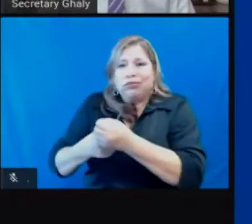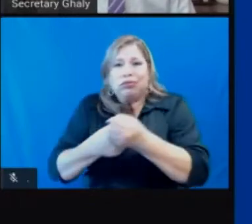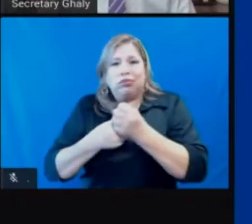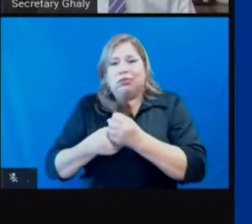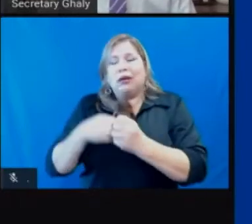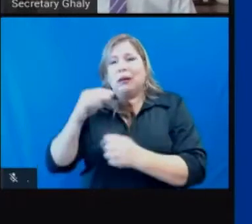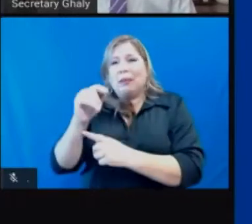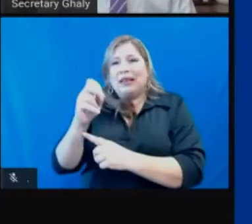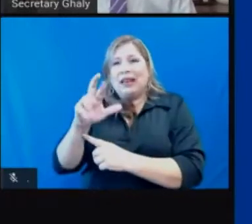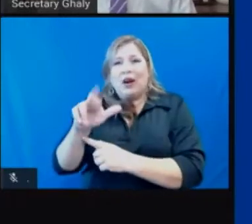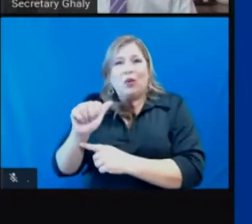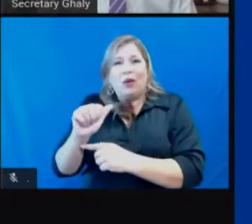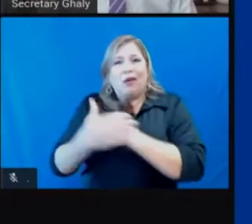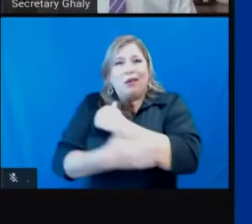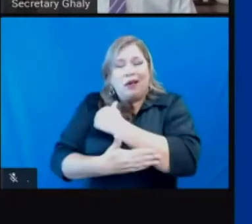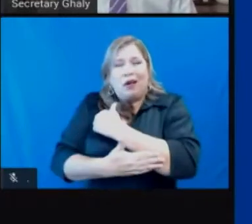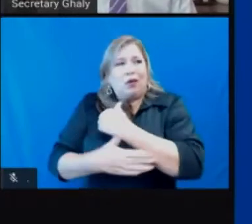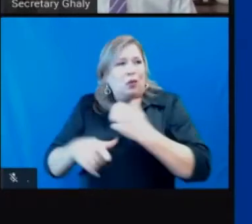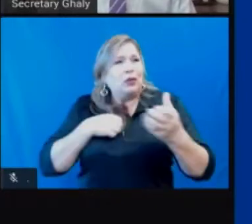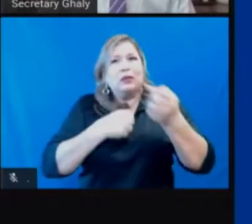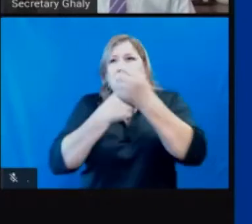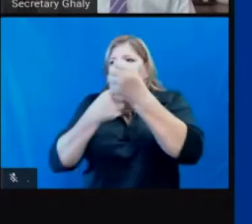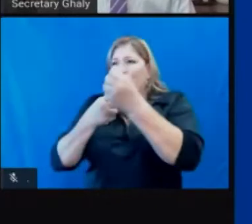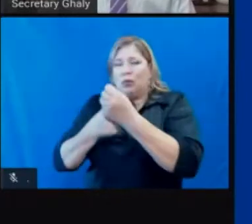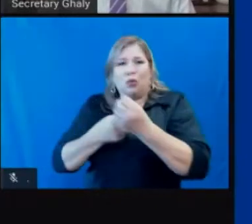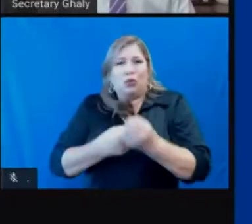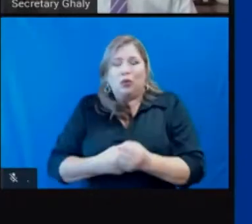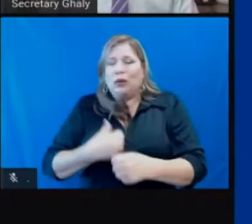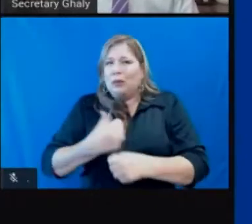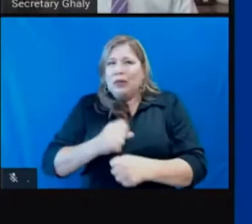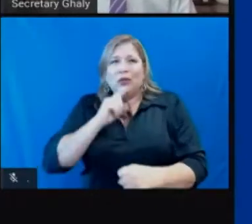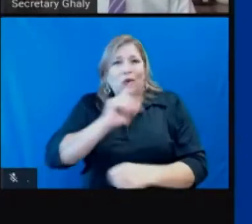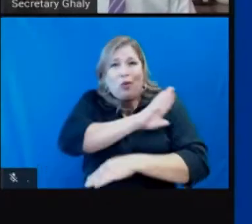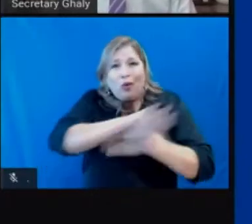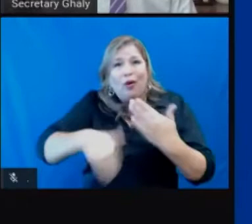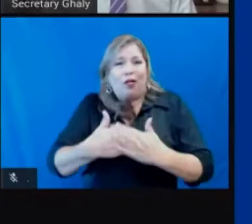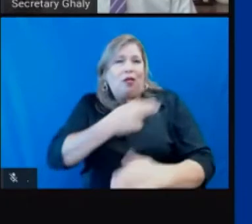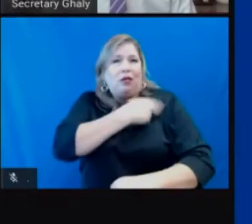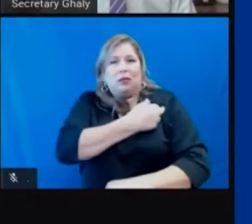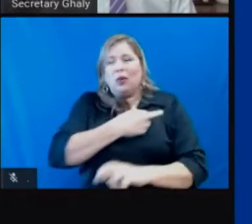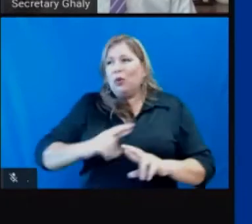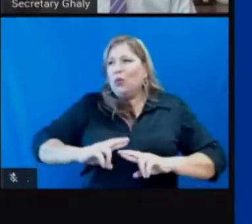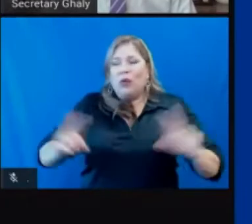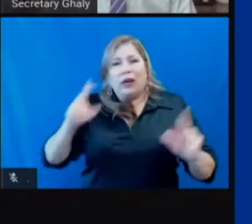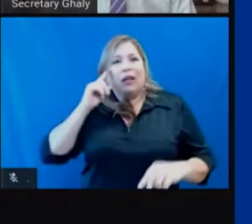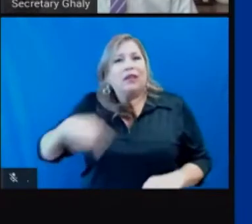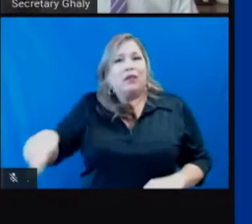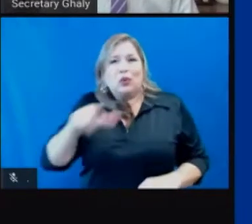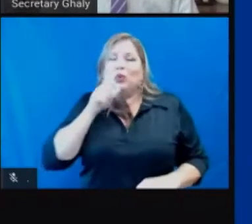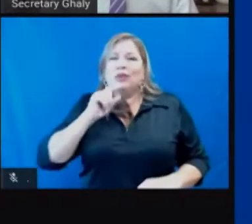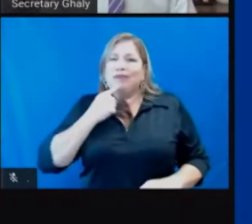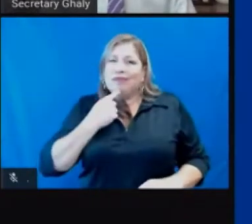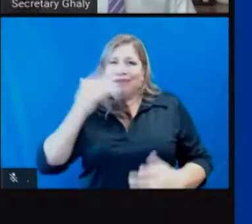that we can curb this transmission and ensure that our hospitals are prepared for those who need it the most.